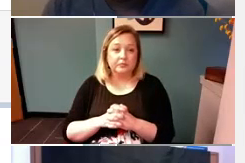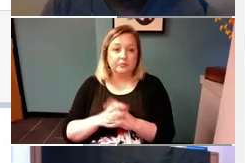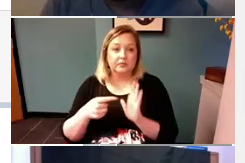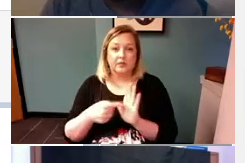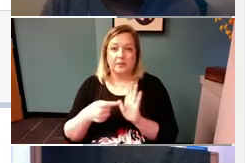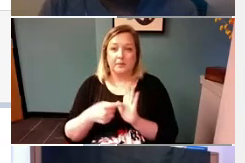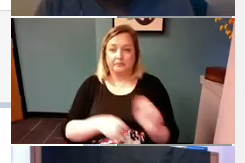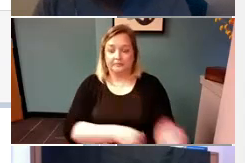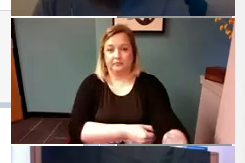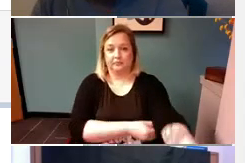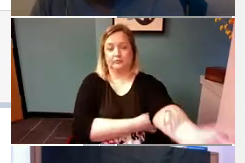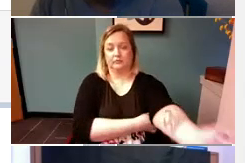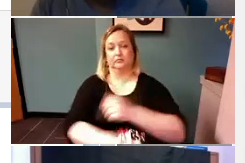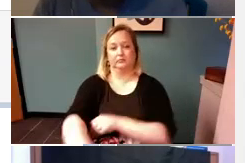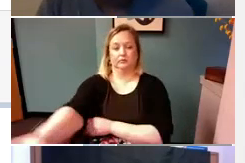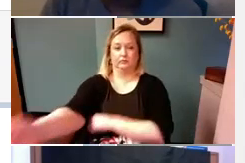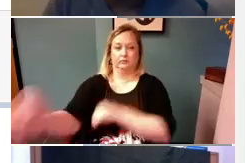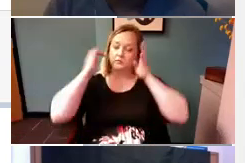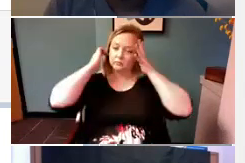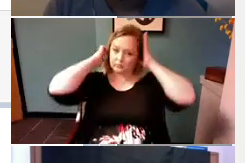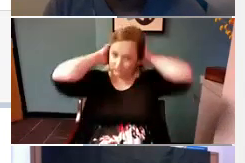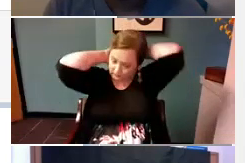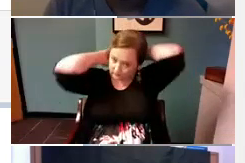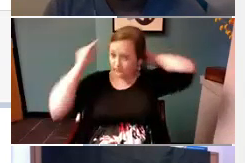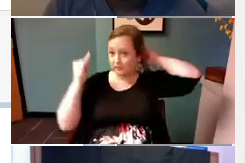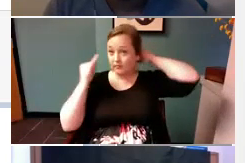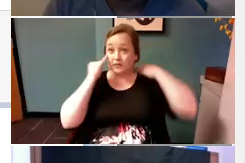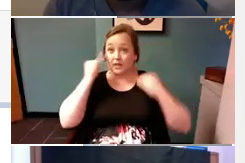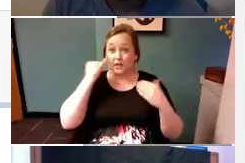Let's say that we have 4 classes.